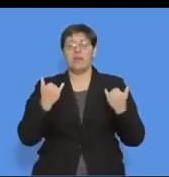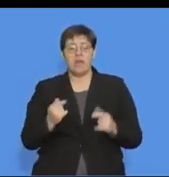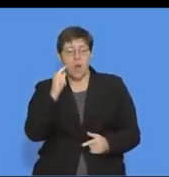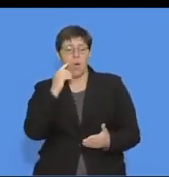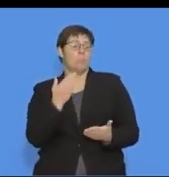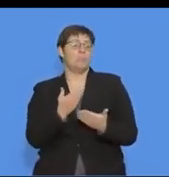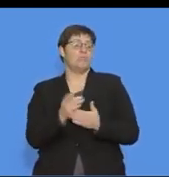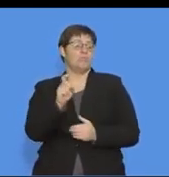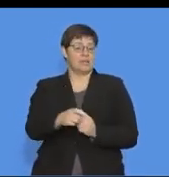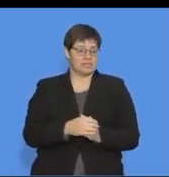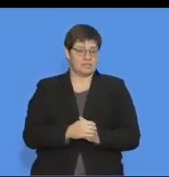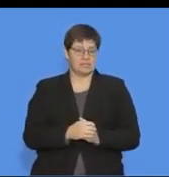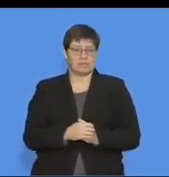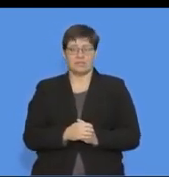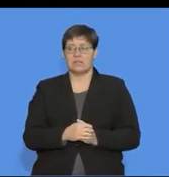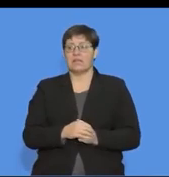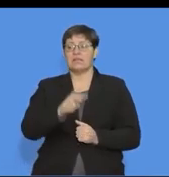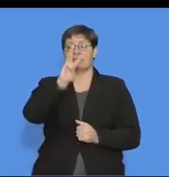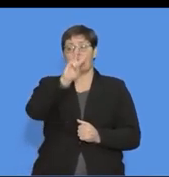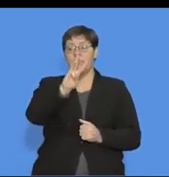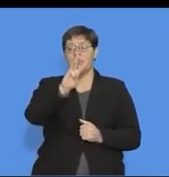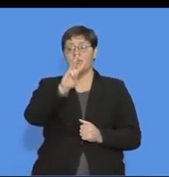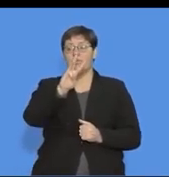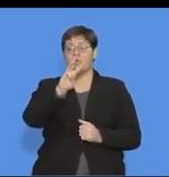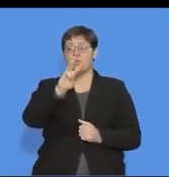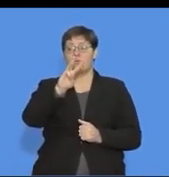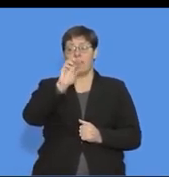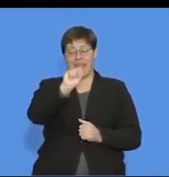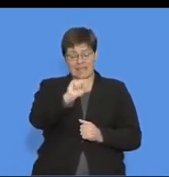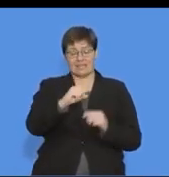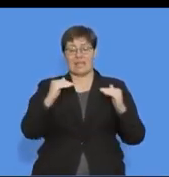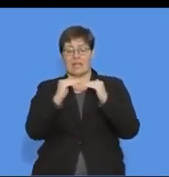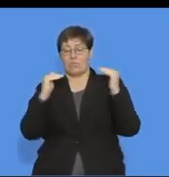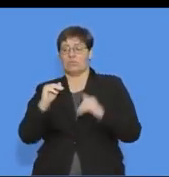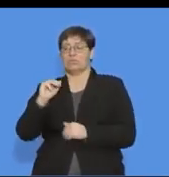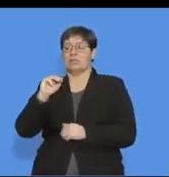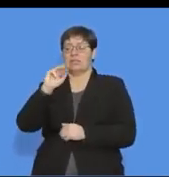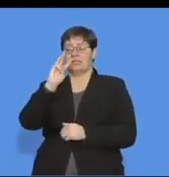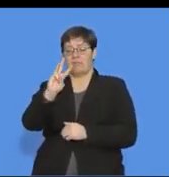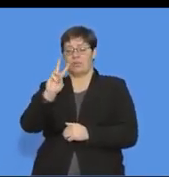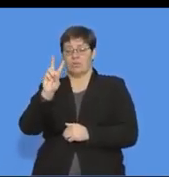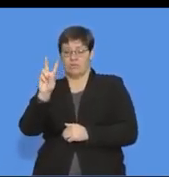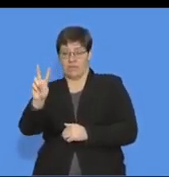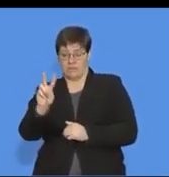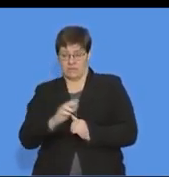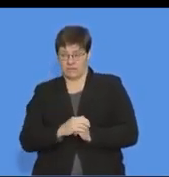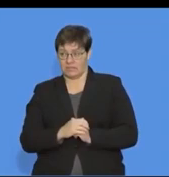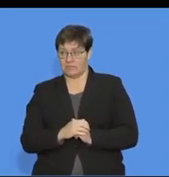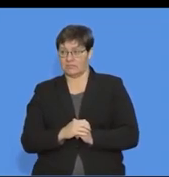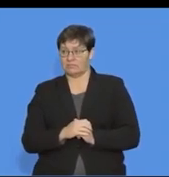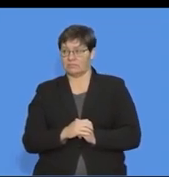that WS is equals to WV, right? WS is equals